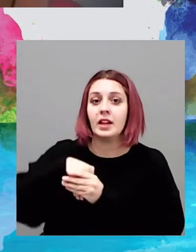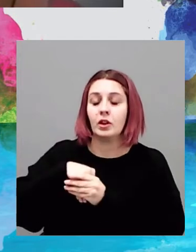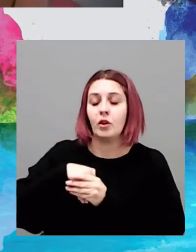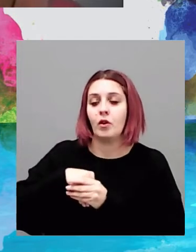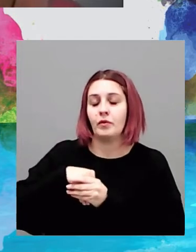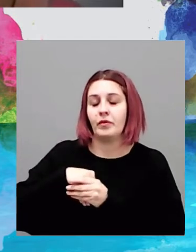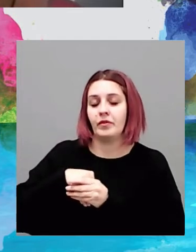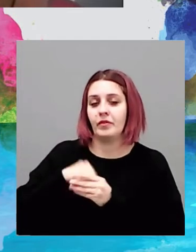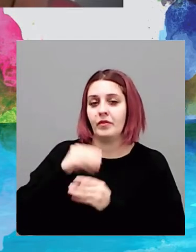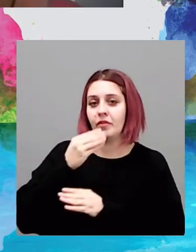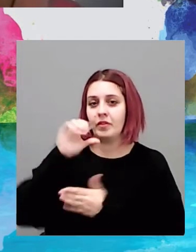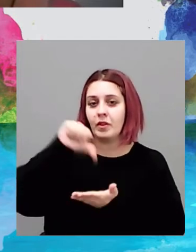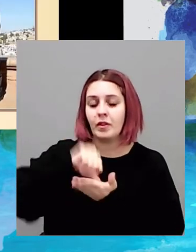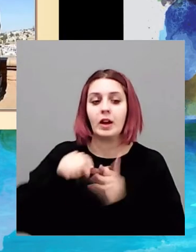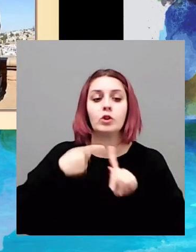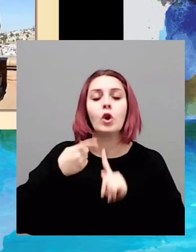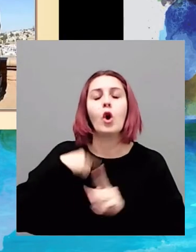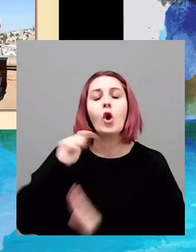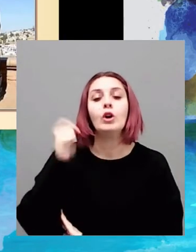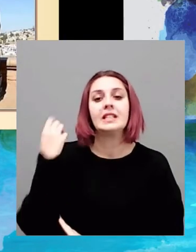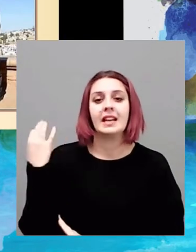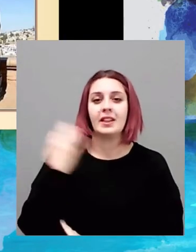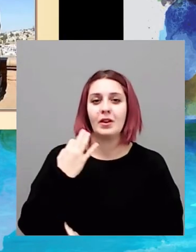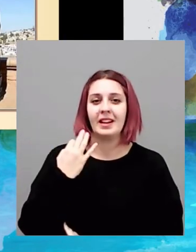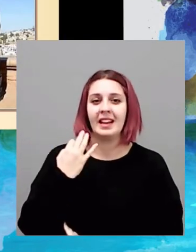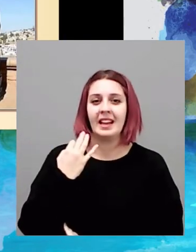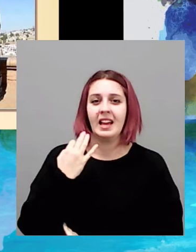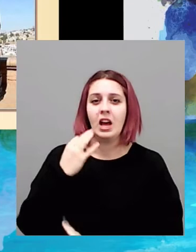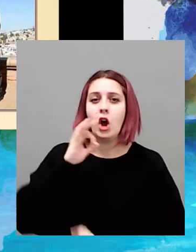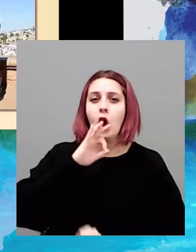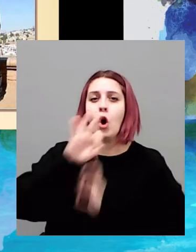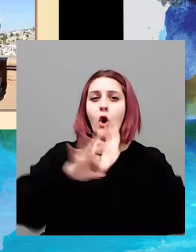They become active members of the city.